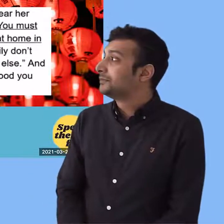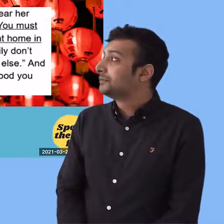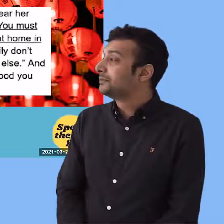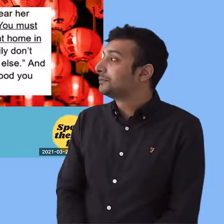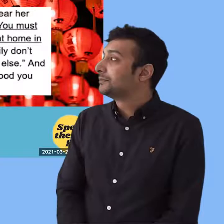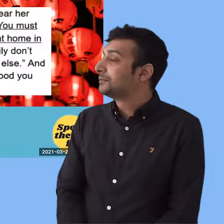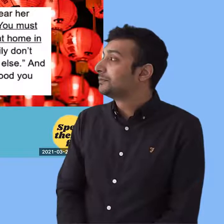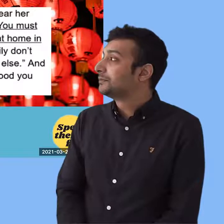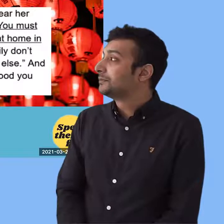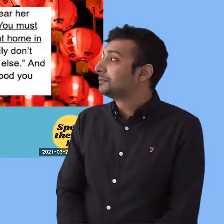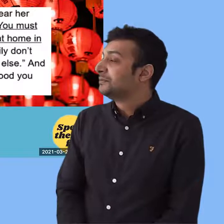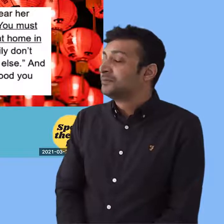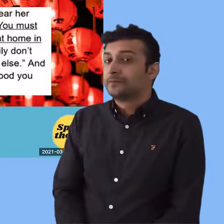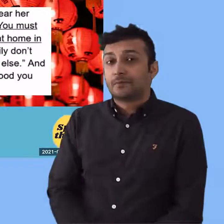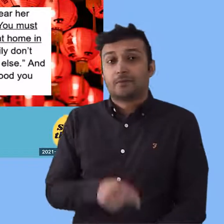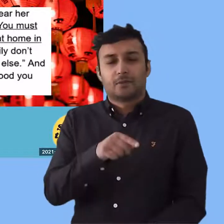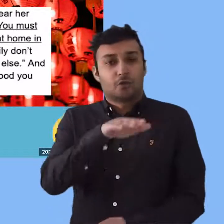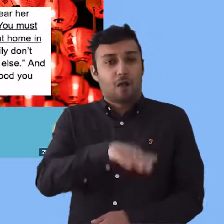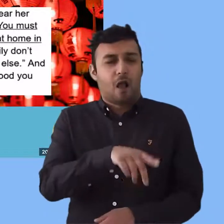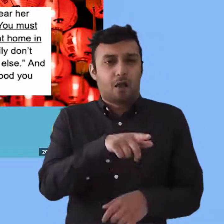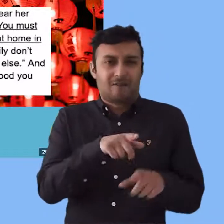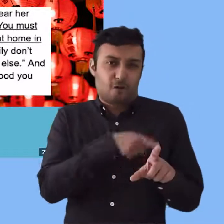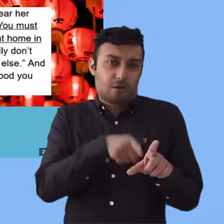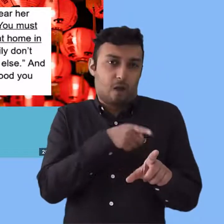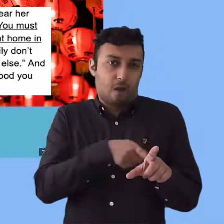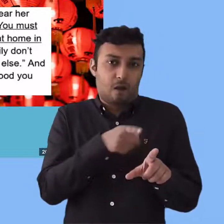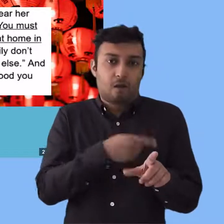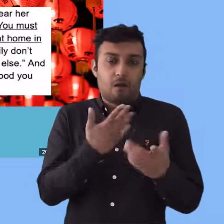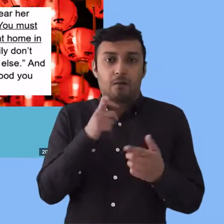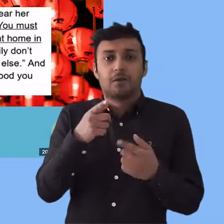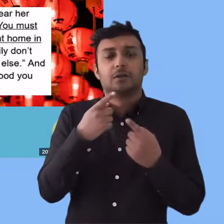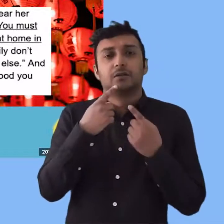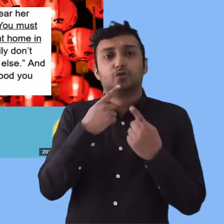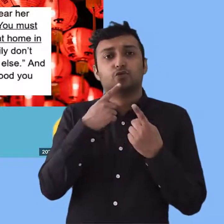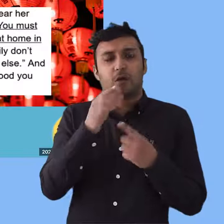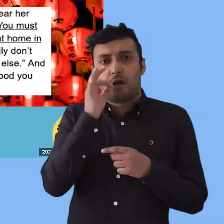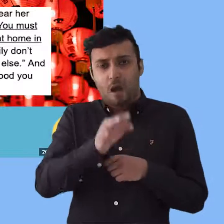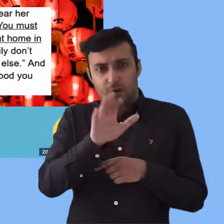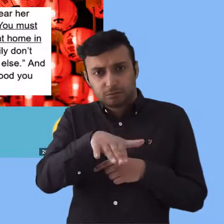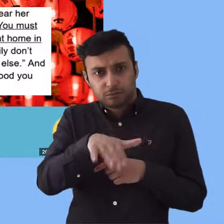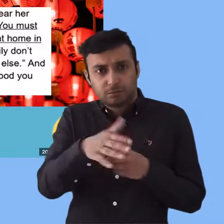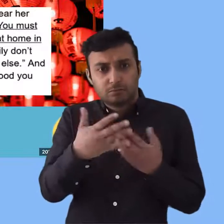So this child, she's very young. I know it's not early years reception, but she's being asked to